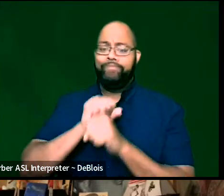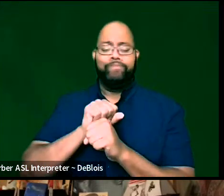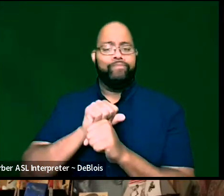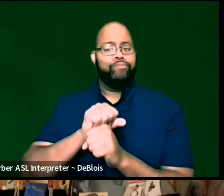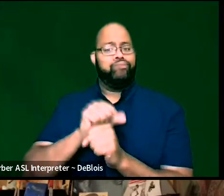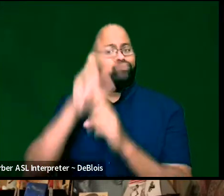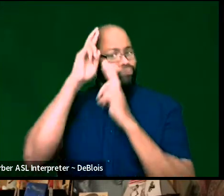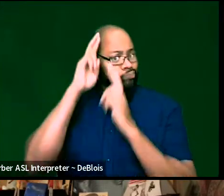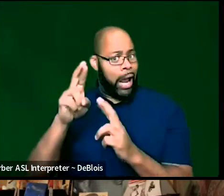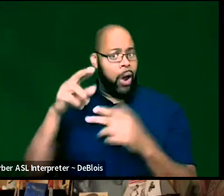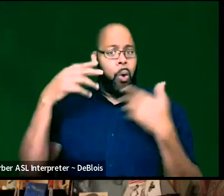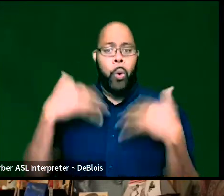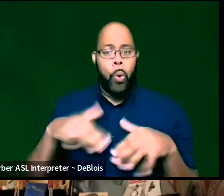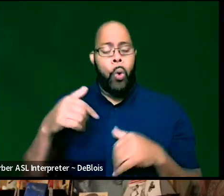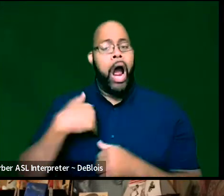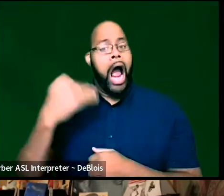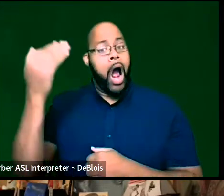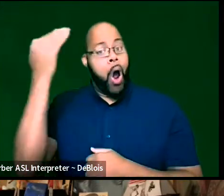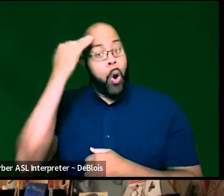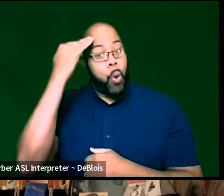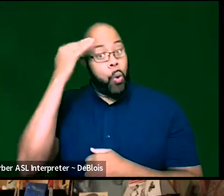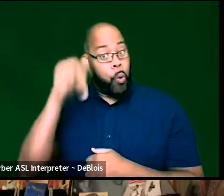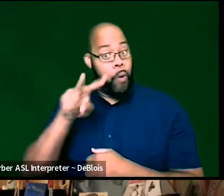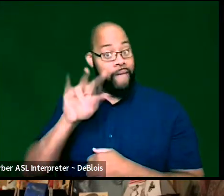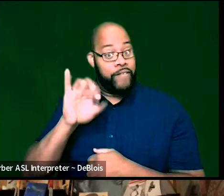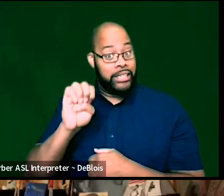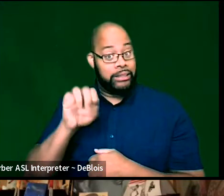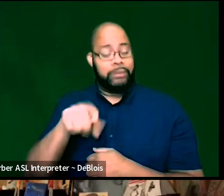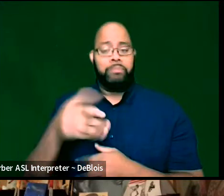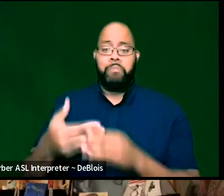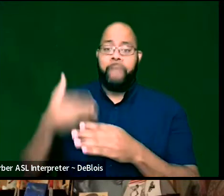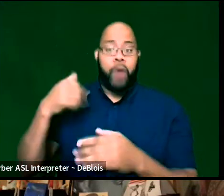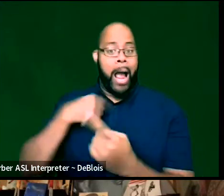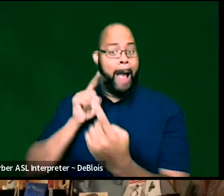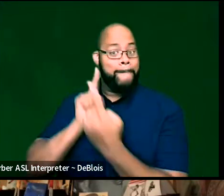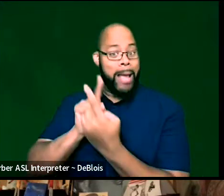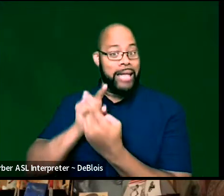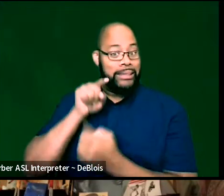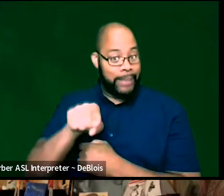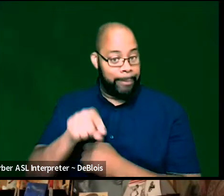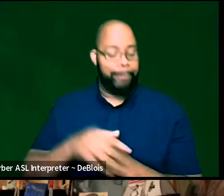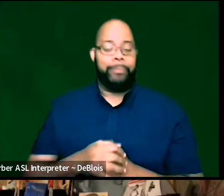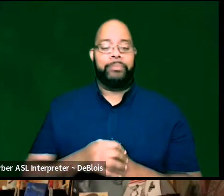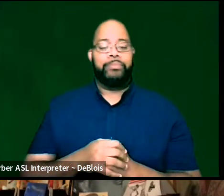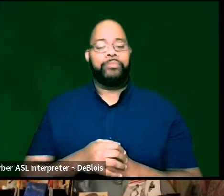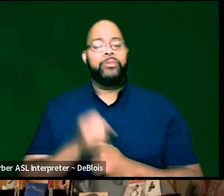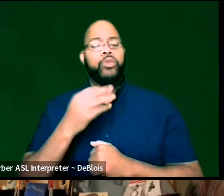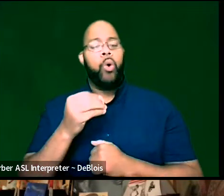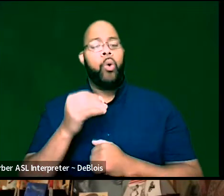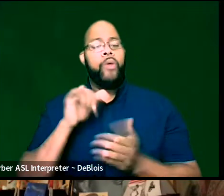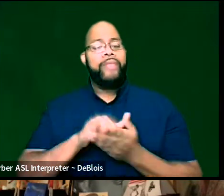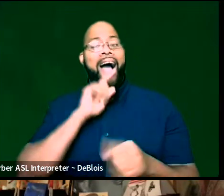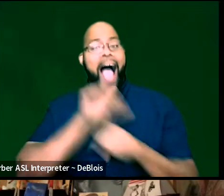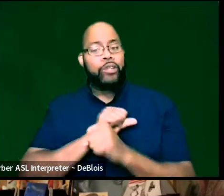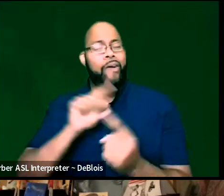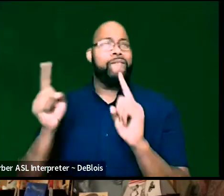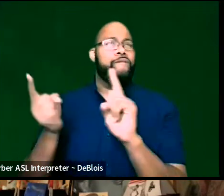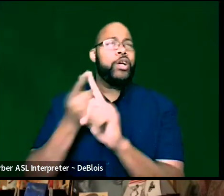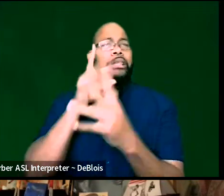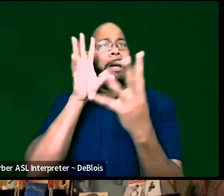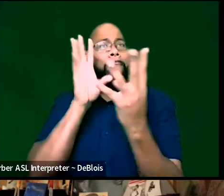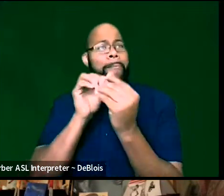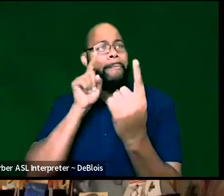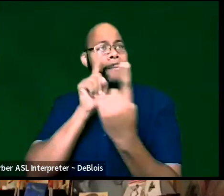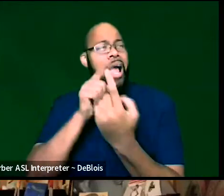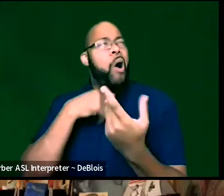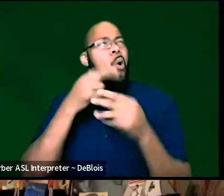icon. And so I knew of Vince Leggett before I met Vince Leggett. So the actual first meeting, if I